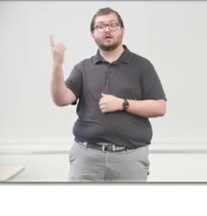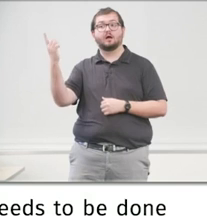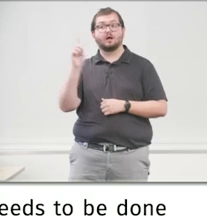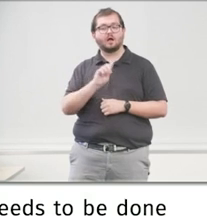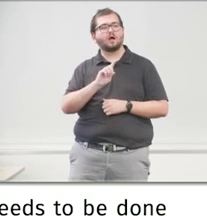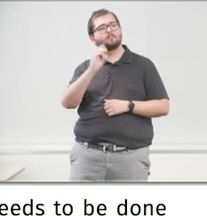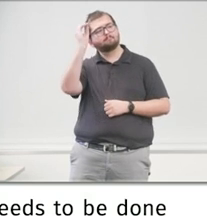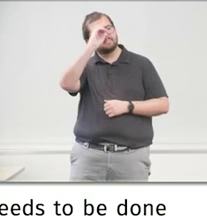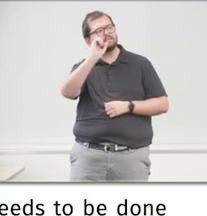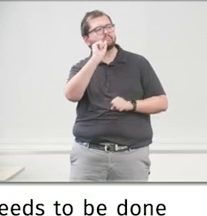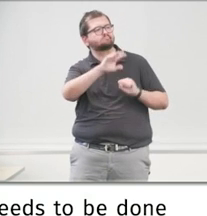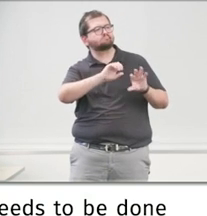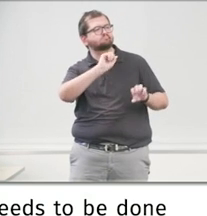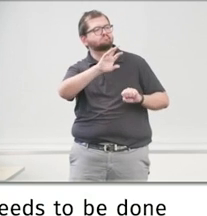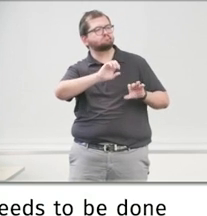input.